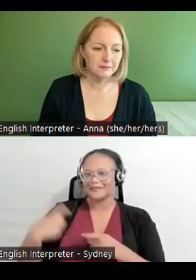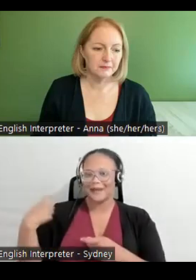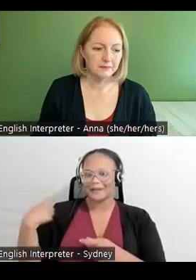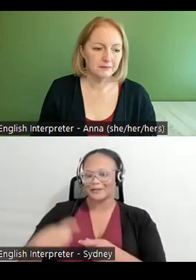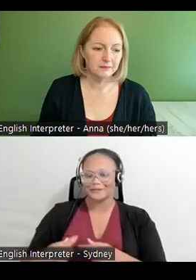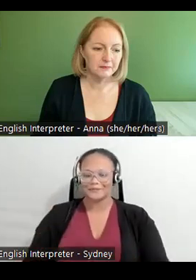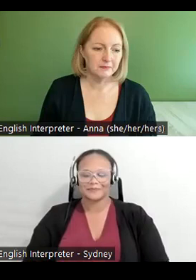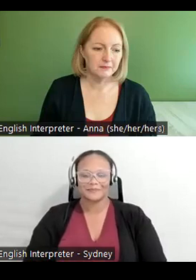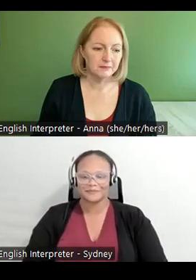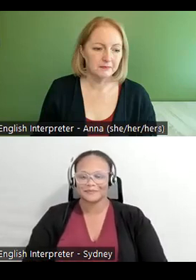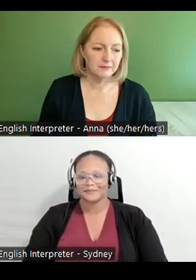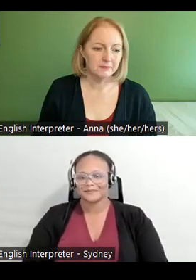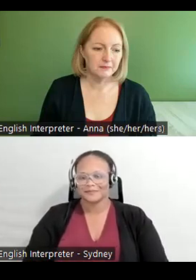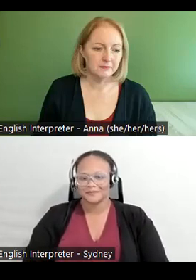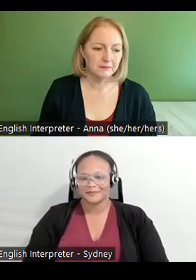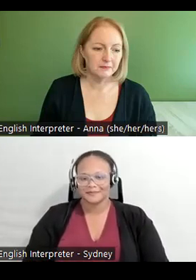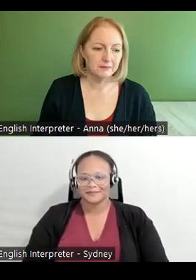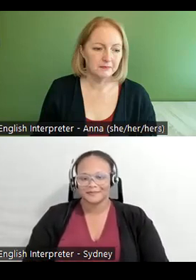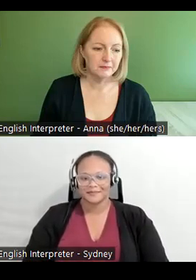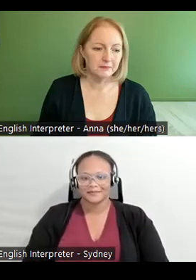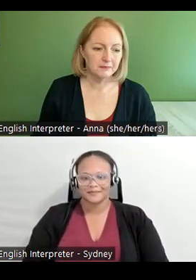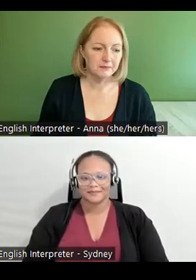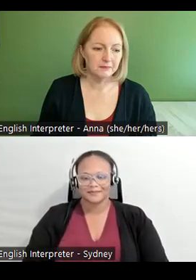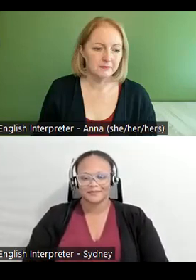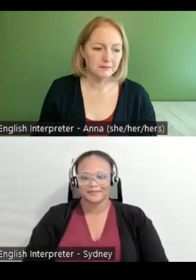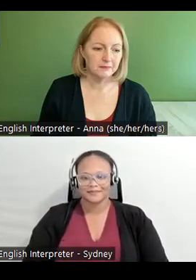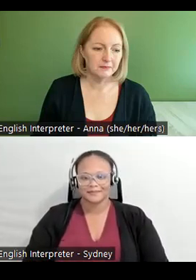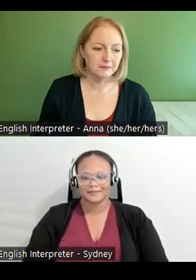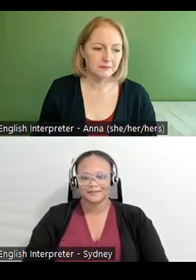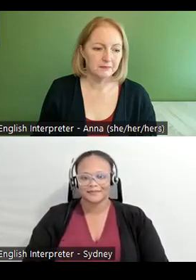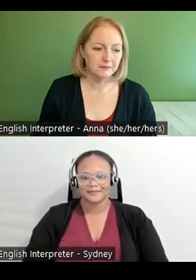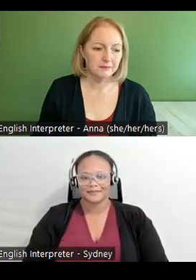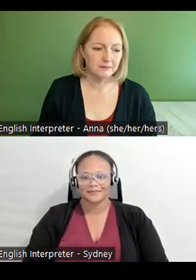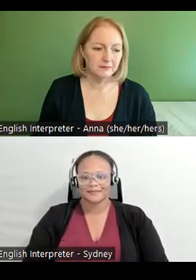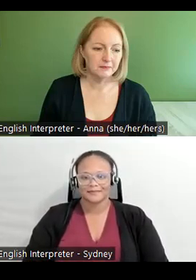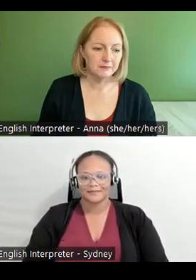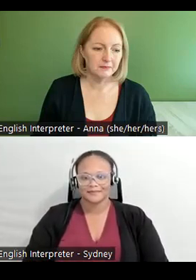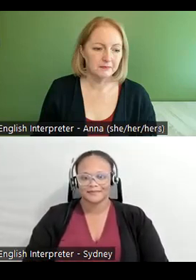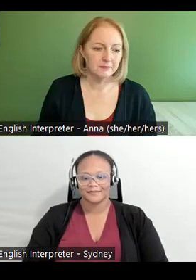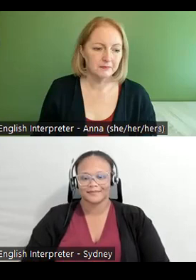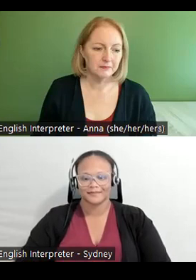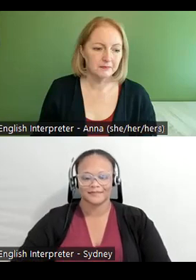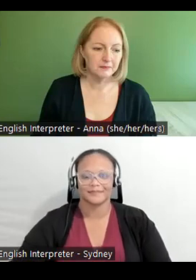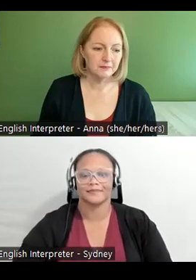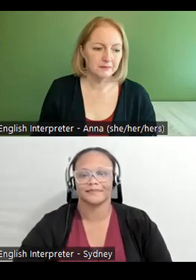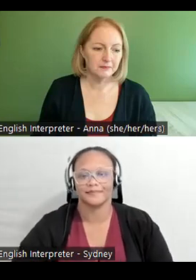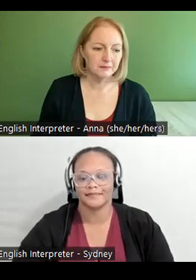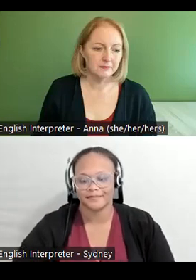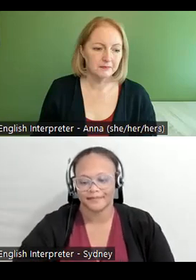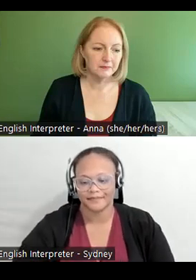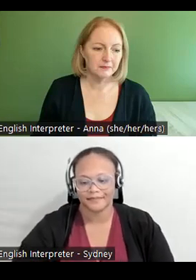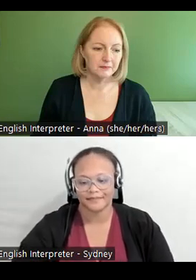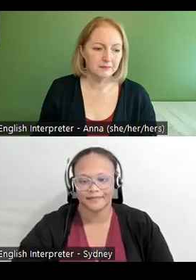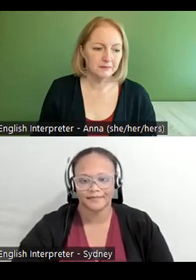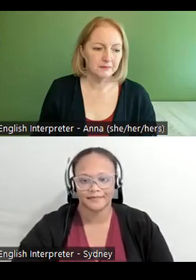saber si ustedes van Thank a you for answering my question. I just wanted to cheques know o ya. if you were going to be able to help us with the